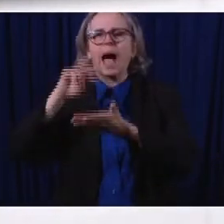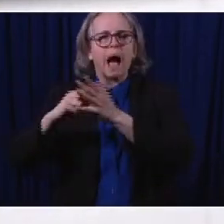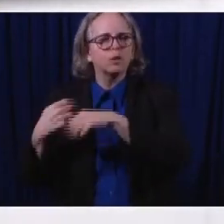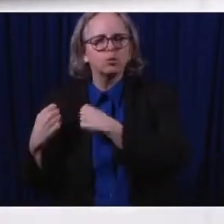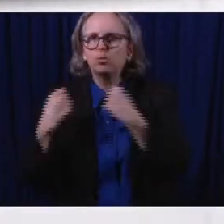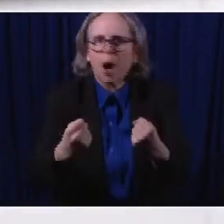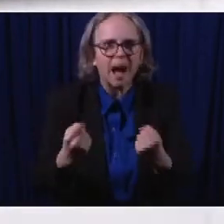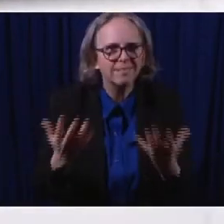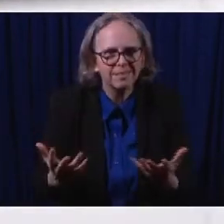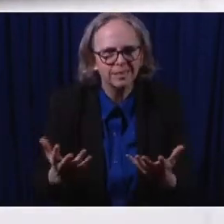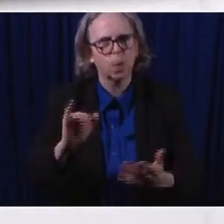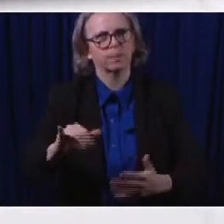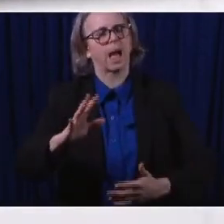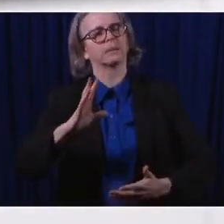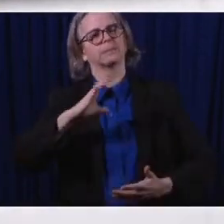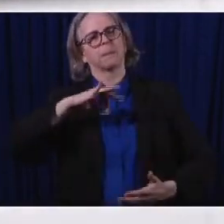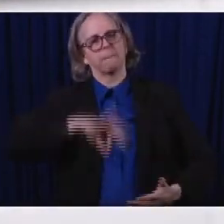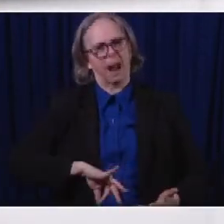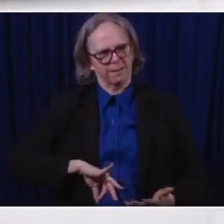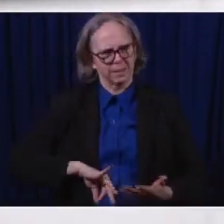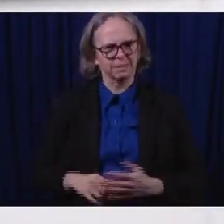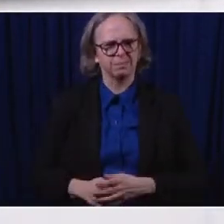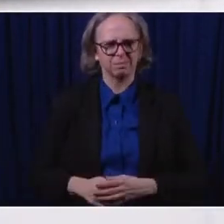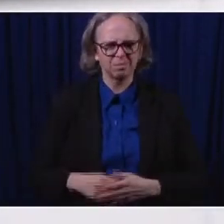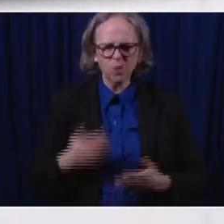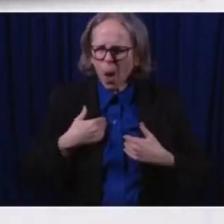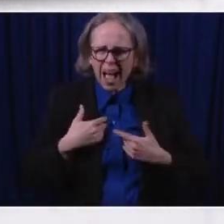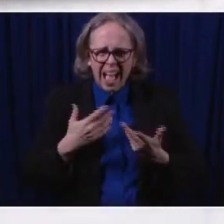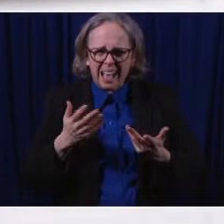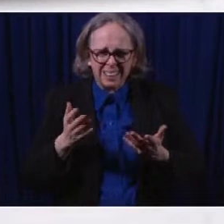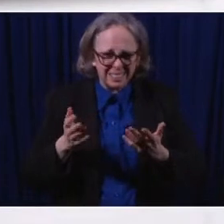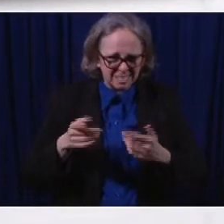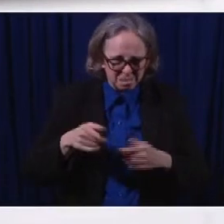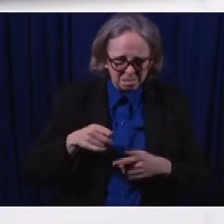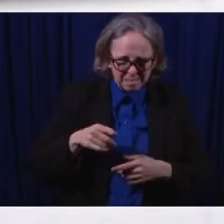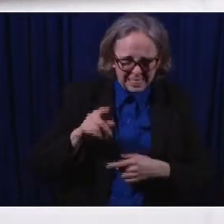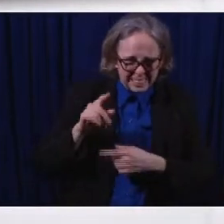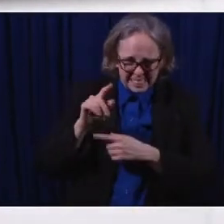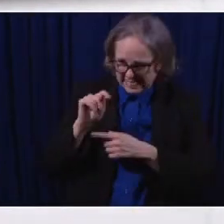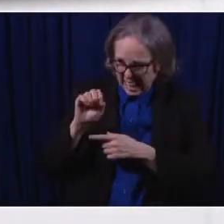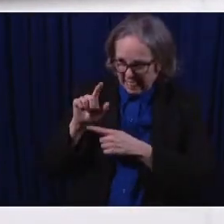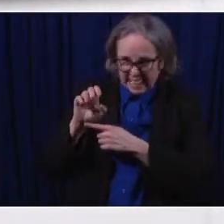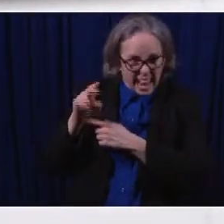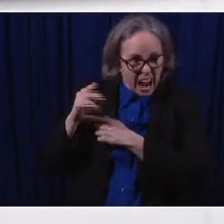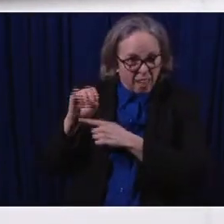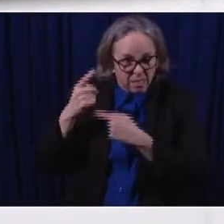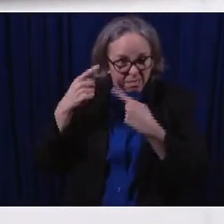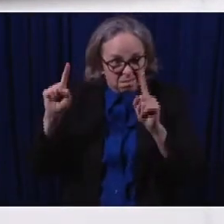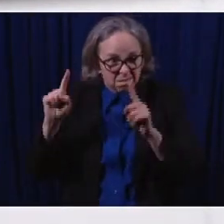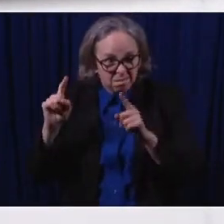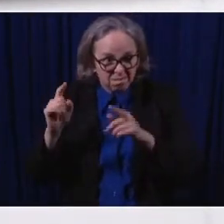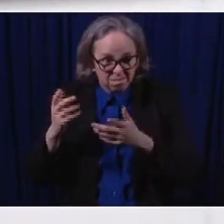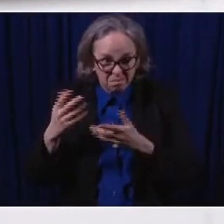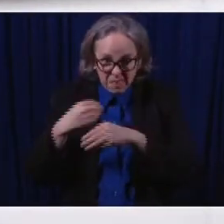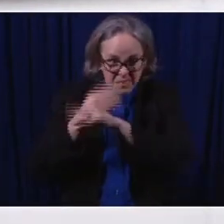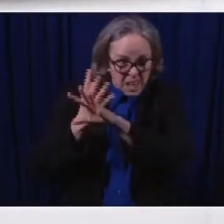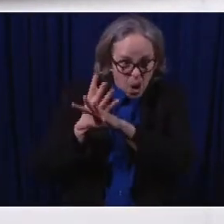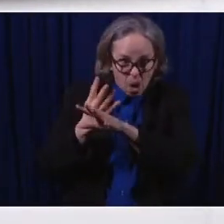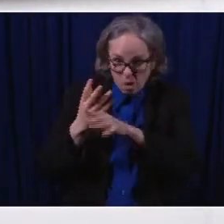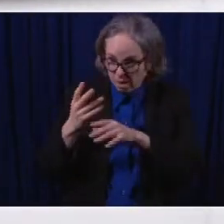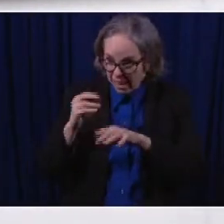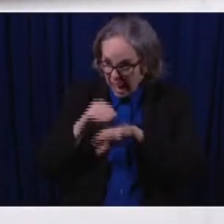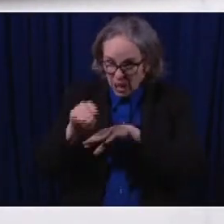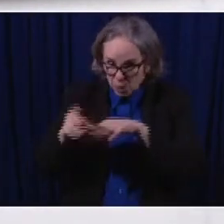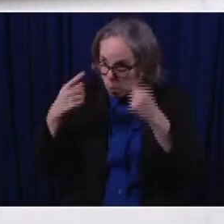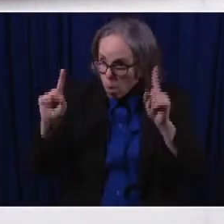I asked them the question, I said, look, does this work? Does this telehealth, video counseling services work? And they